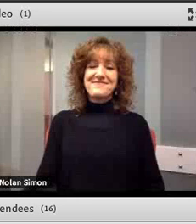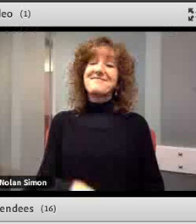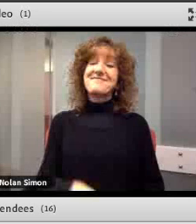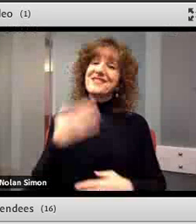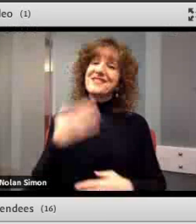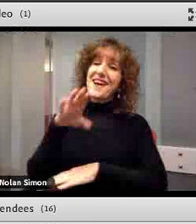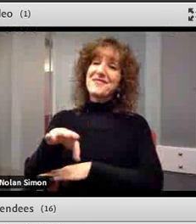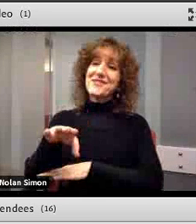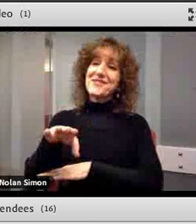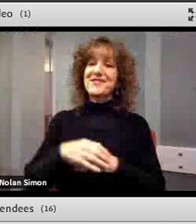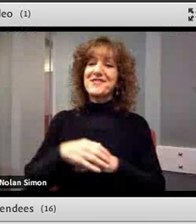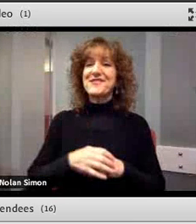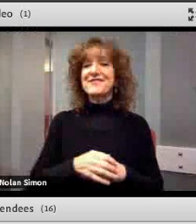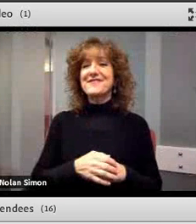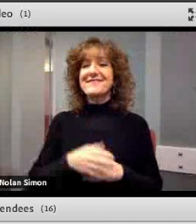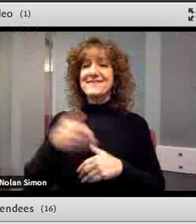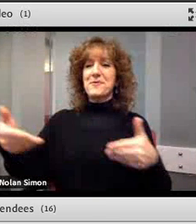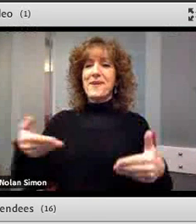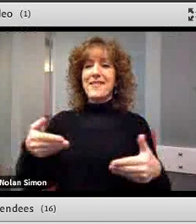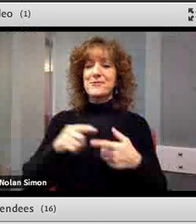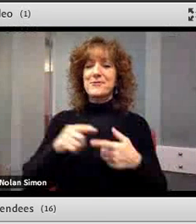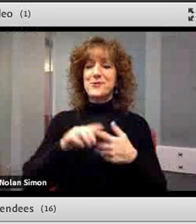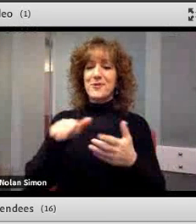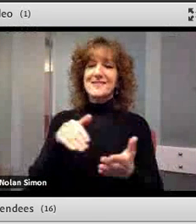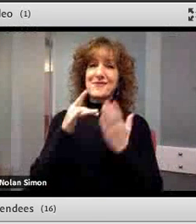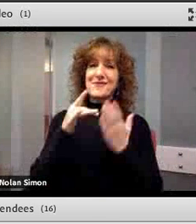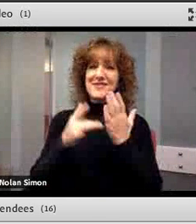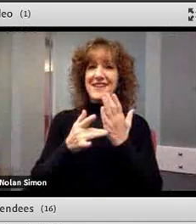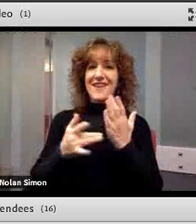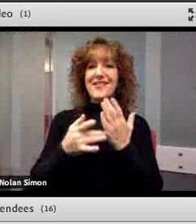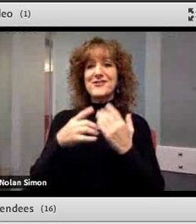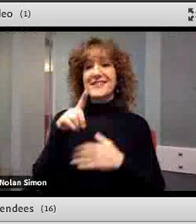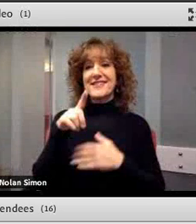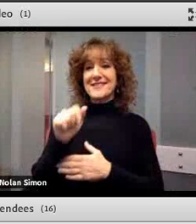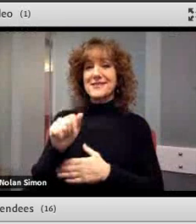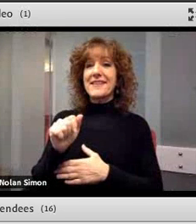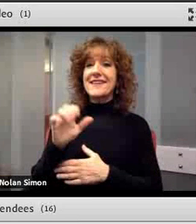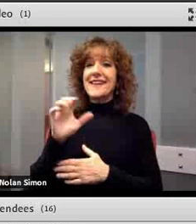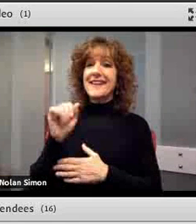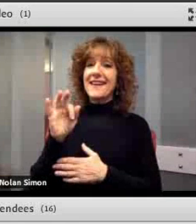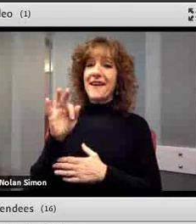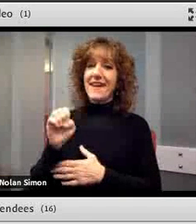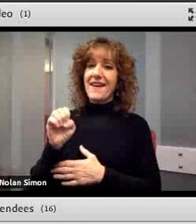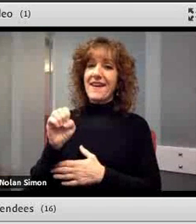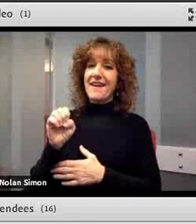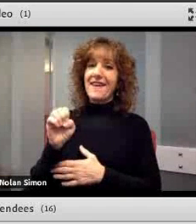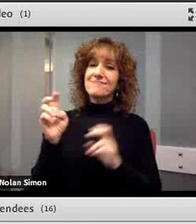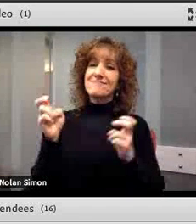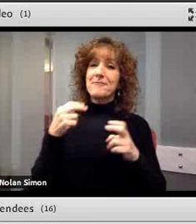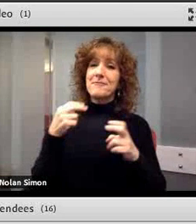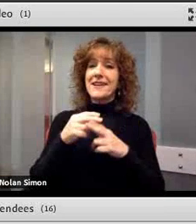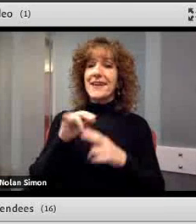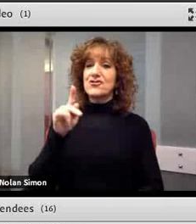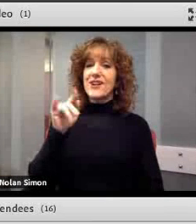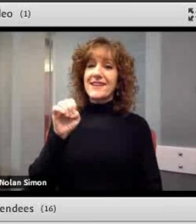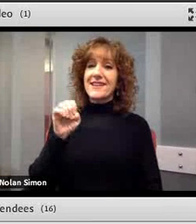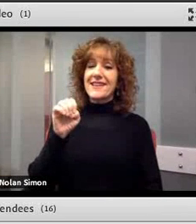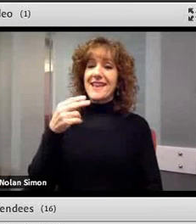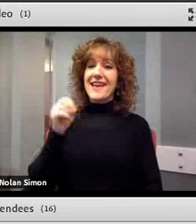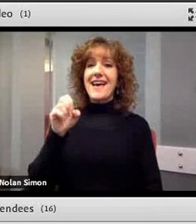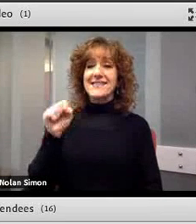introduction. Good afternoon, and welcome to the Center on Technology and Disability Cafe. I'm Jackie